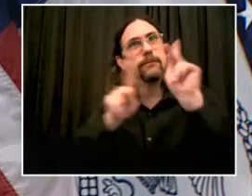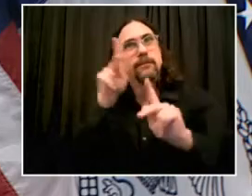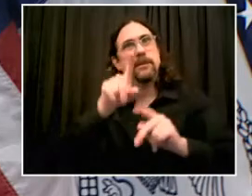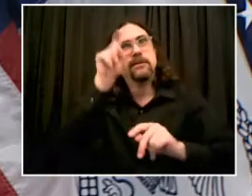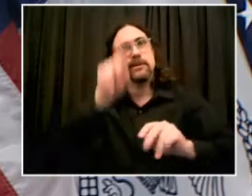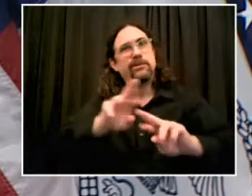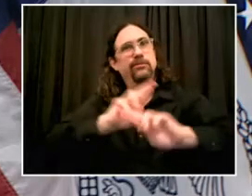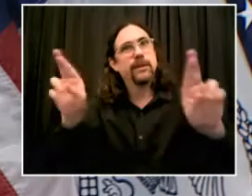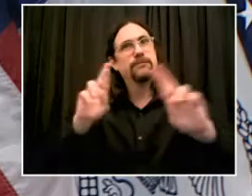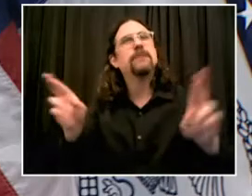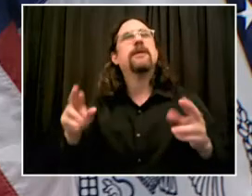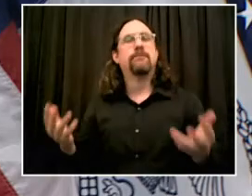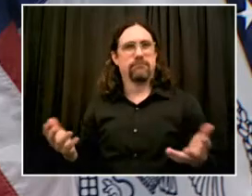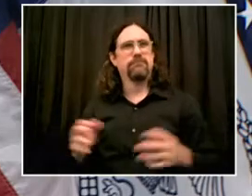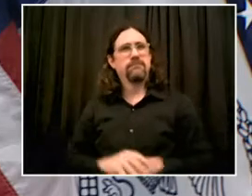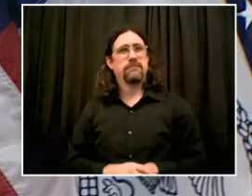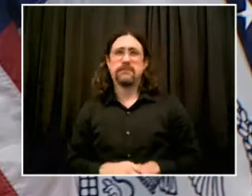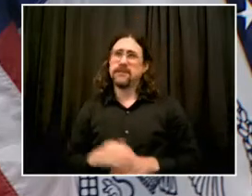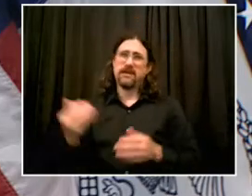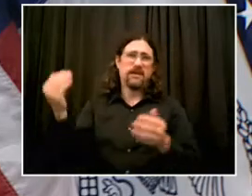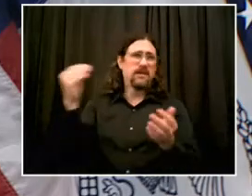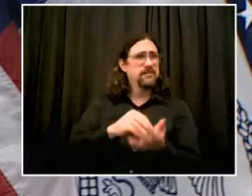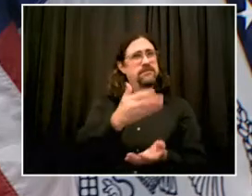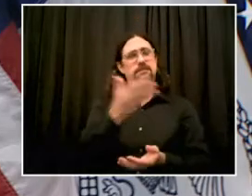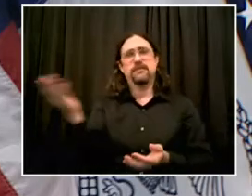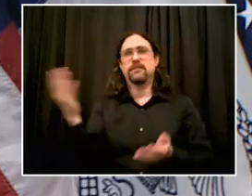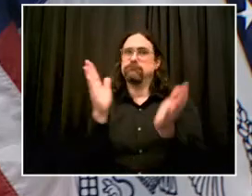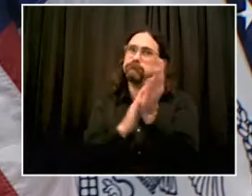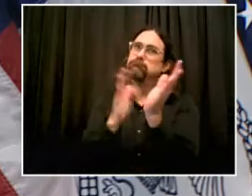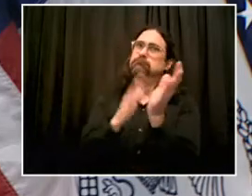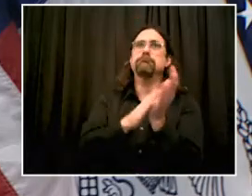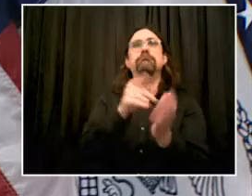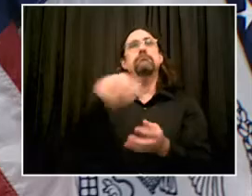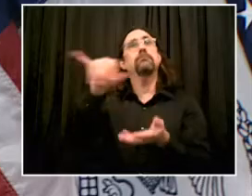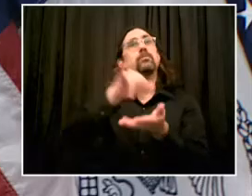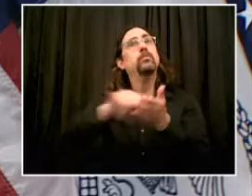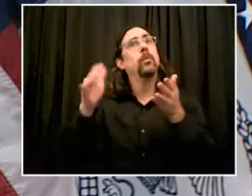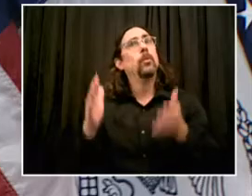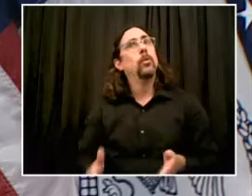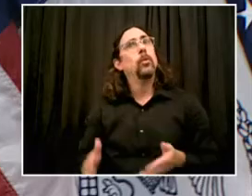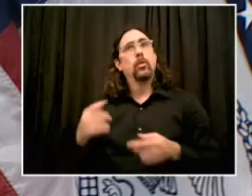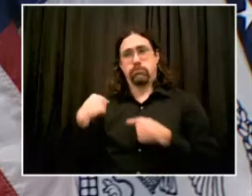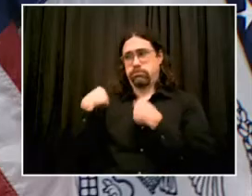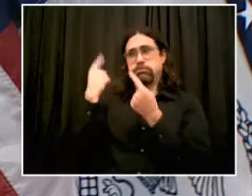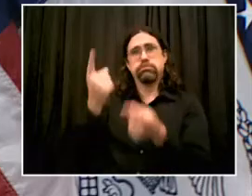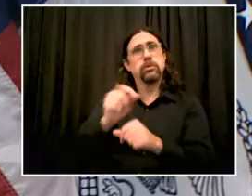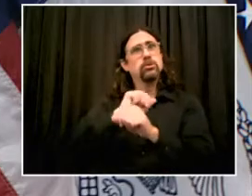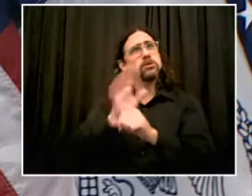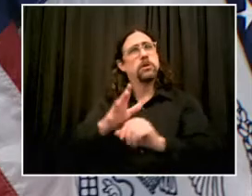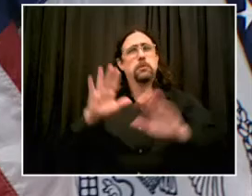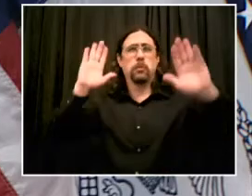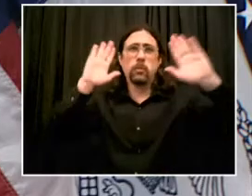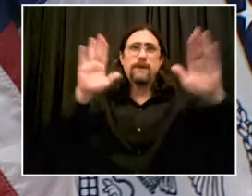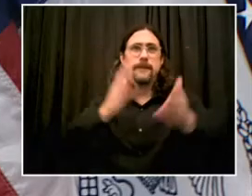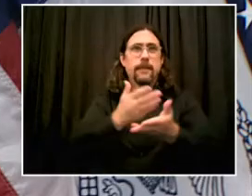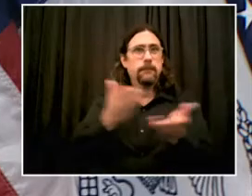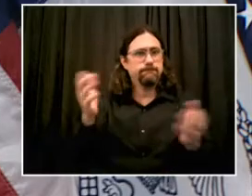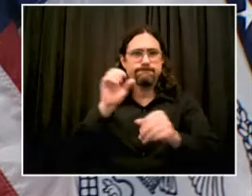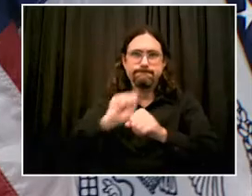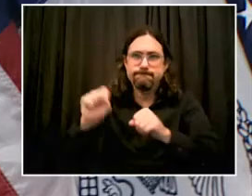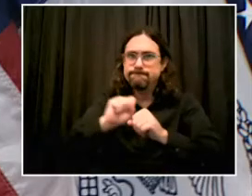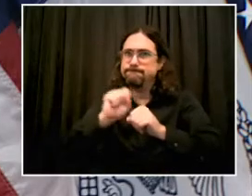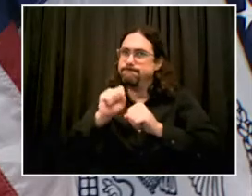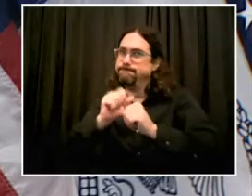10th, fully 8 weeks ago, New York City has been under 3% for our citywide infection rate